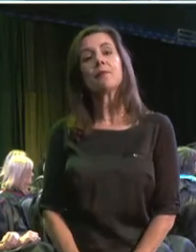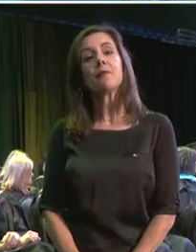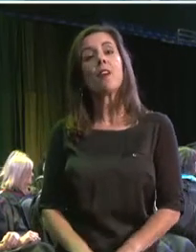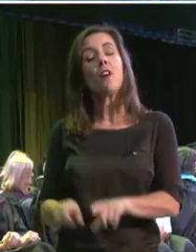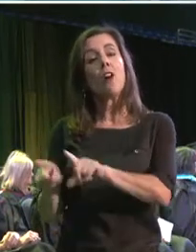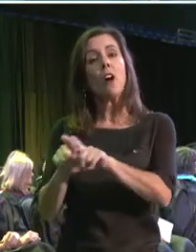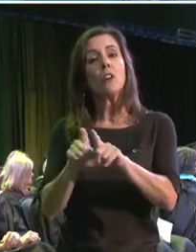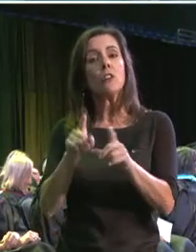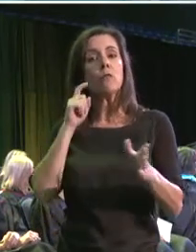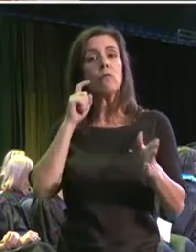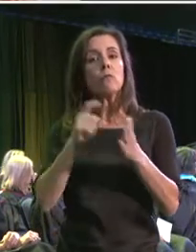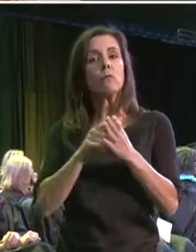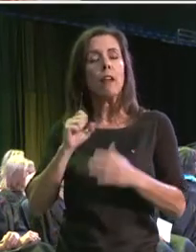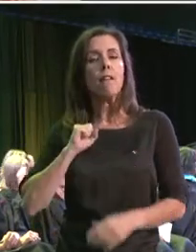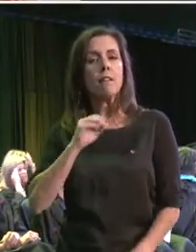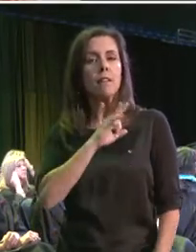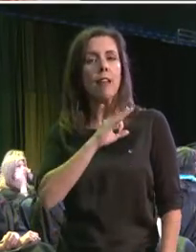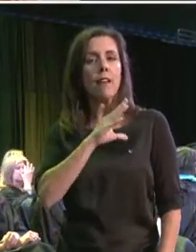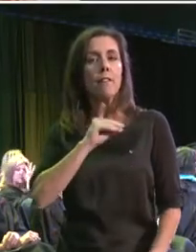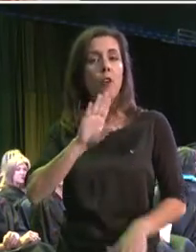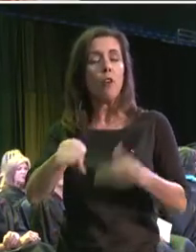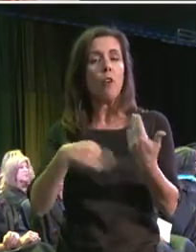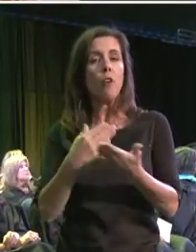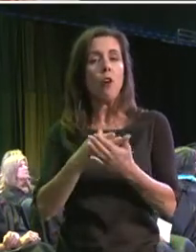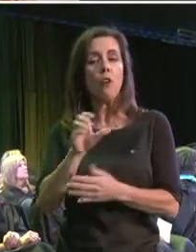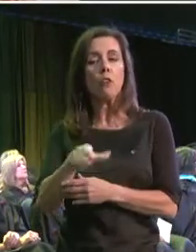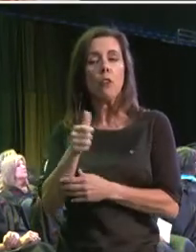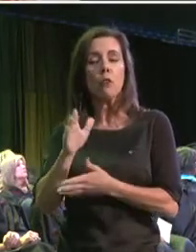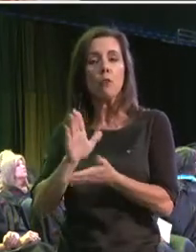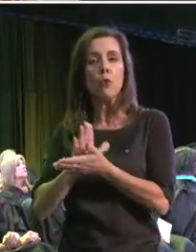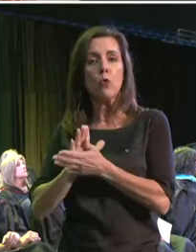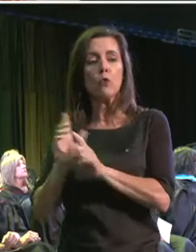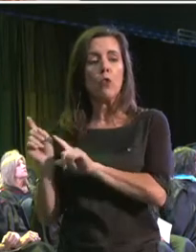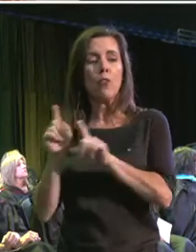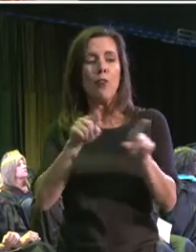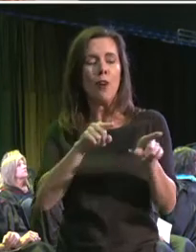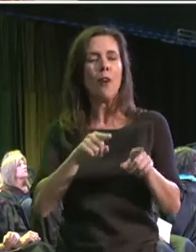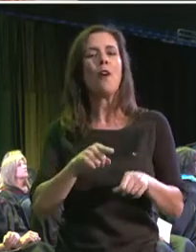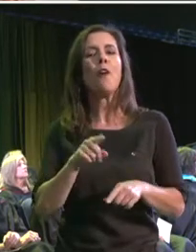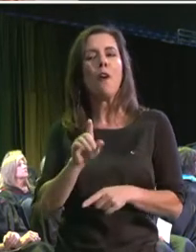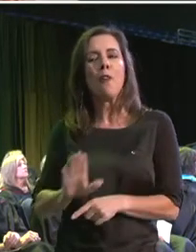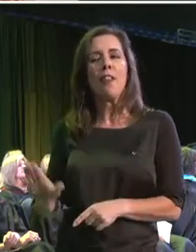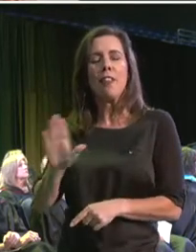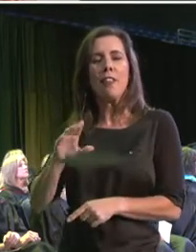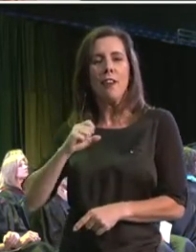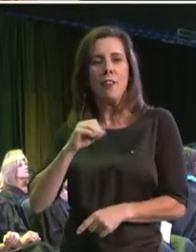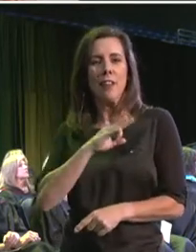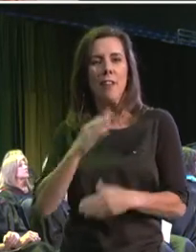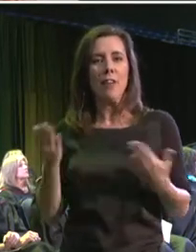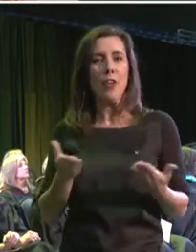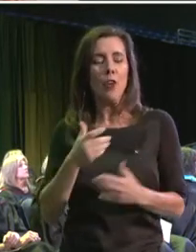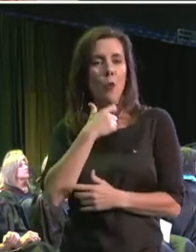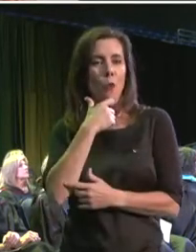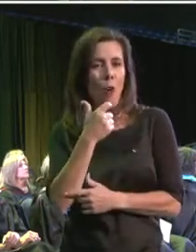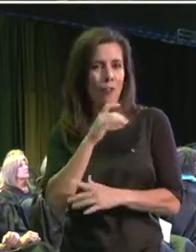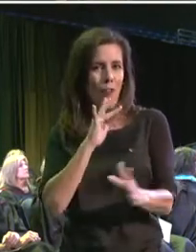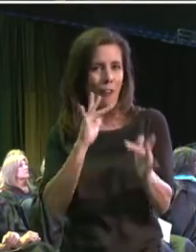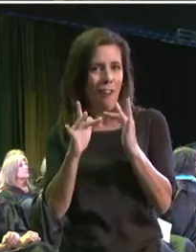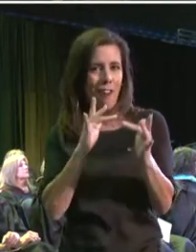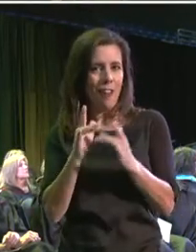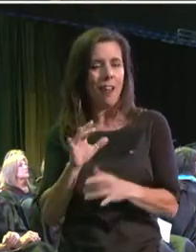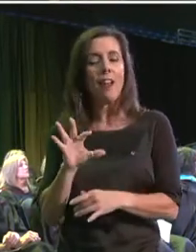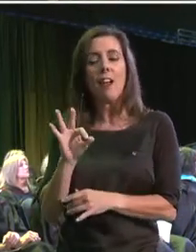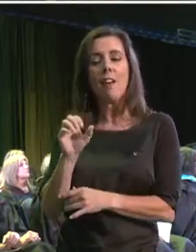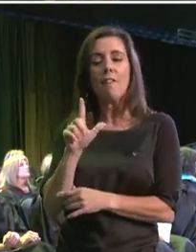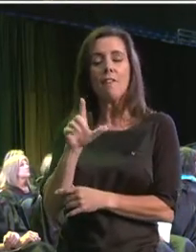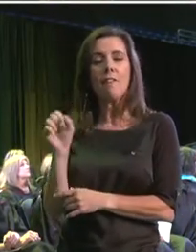We'd also like to recognize our staff and all of our feeder schools staff who are in attendance tonight online. At Cypress Falls